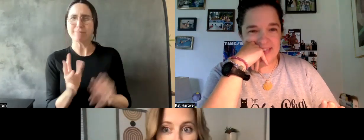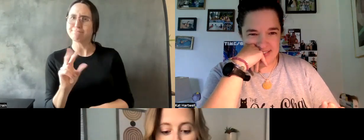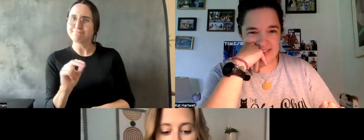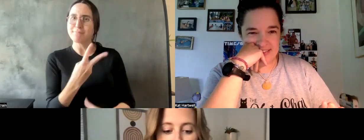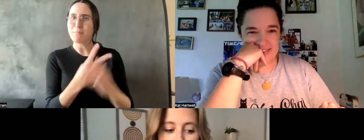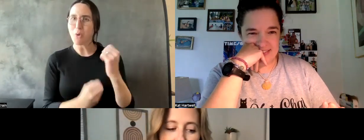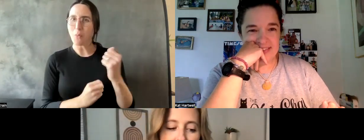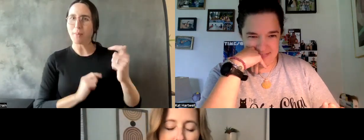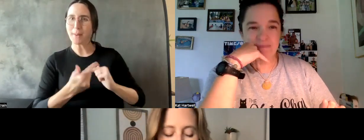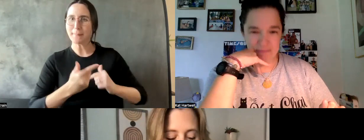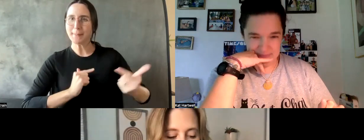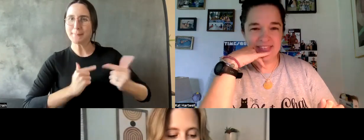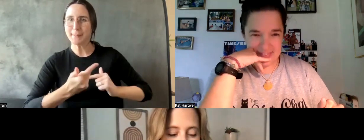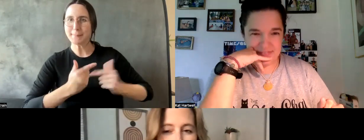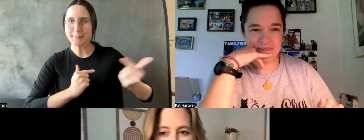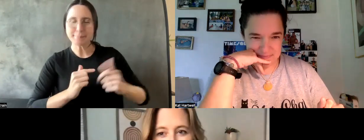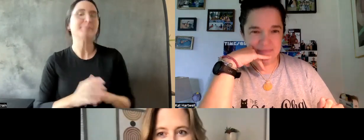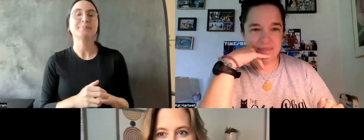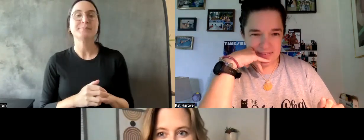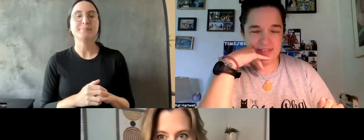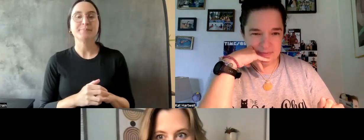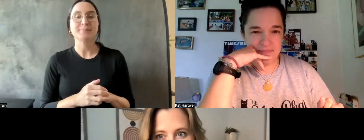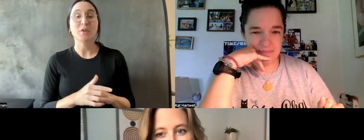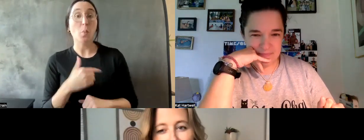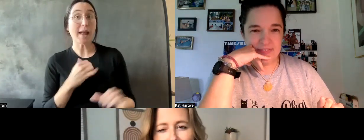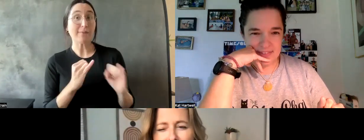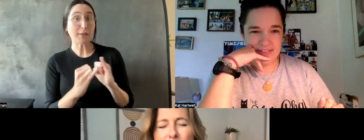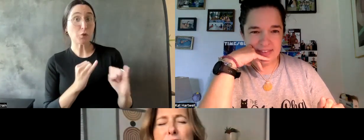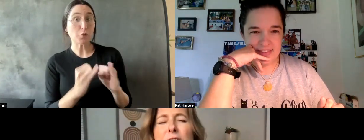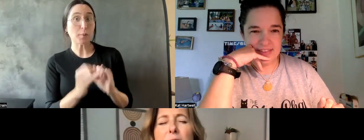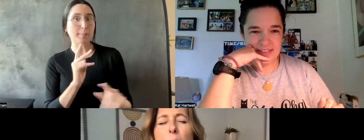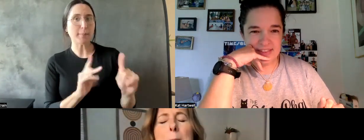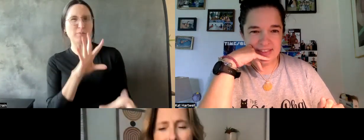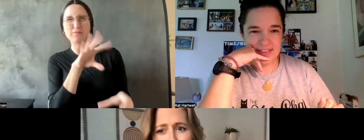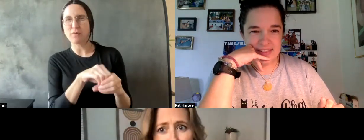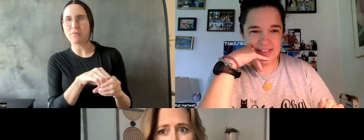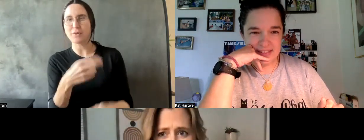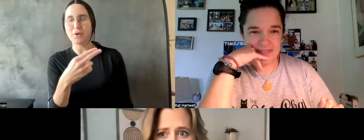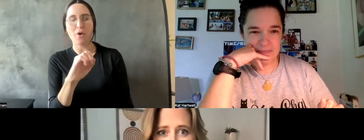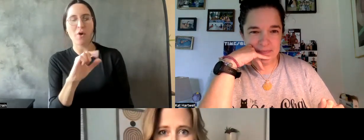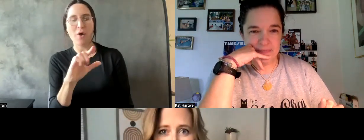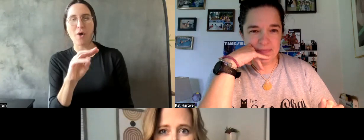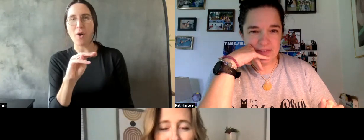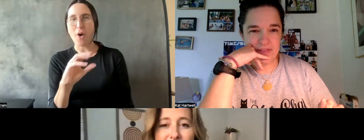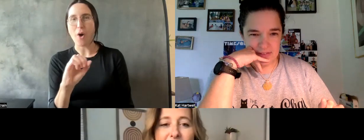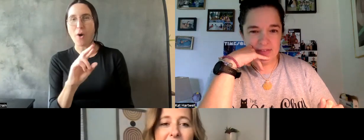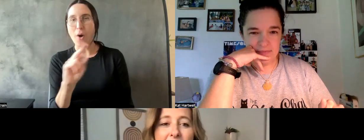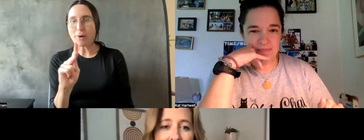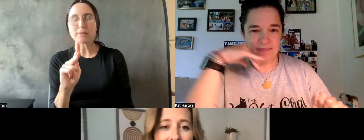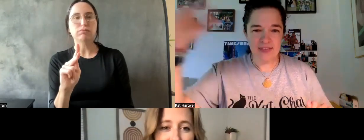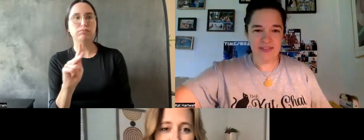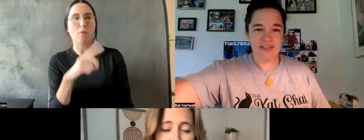especially with everyone that I've interviewed, especially in the Hallmark niche, they're amazing people. I mean,